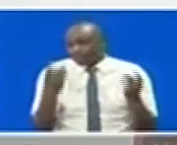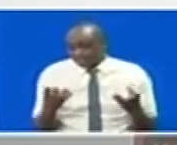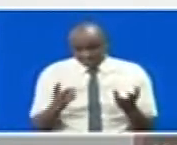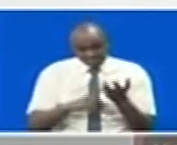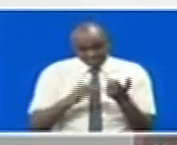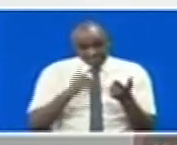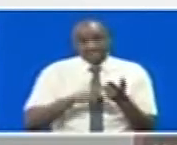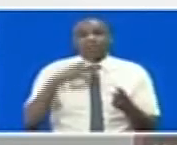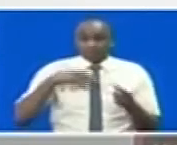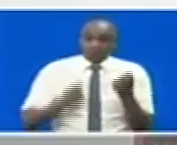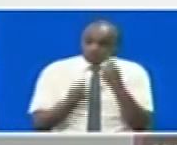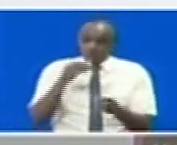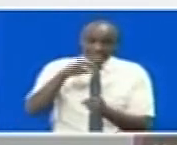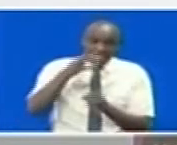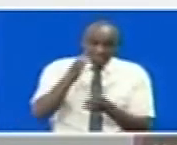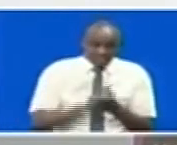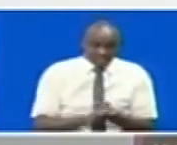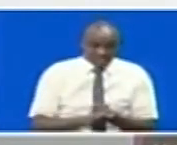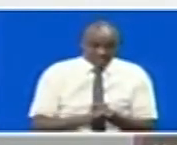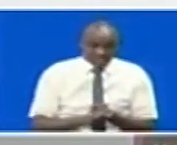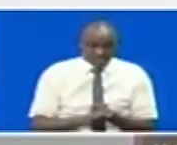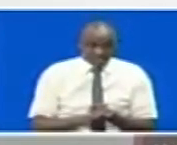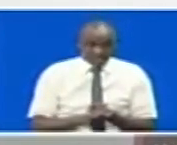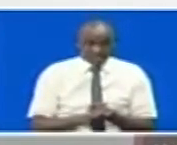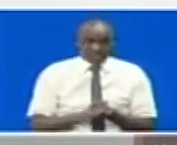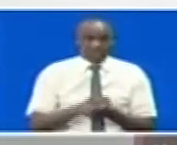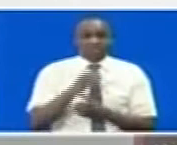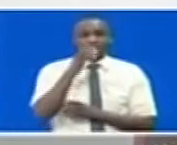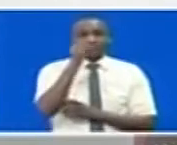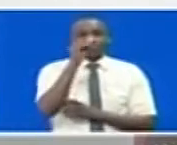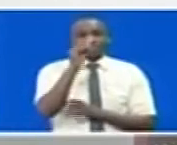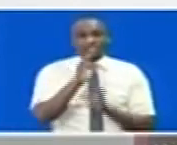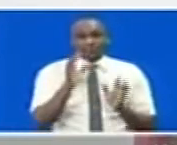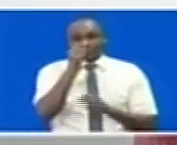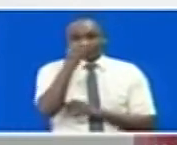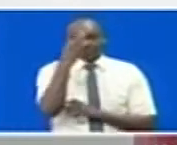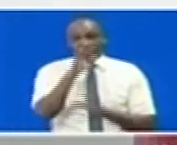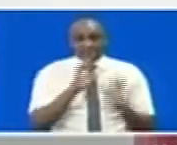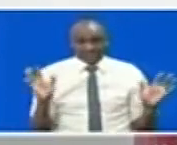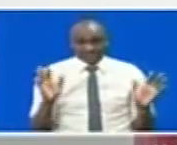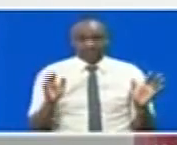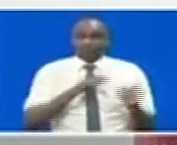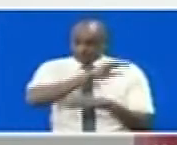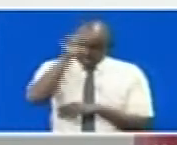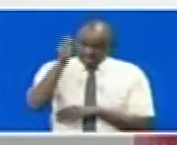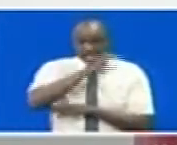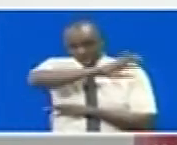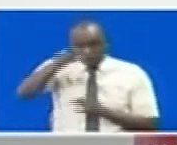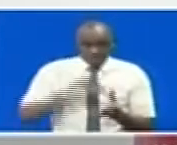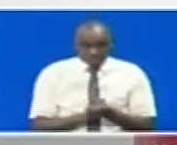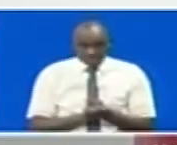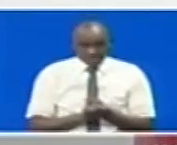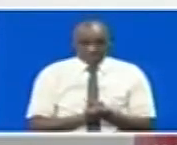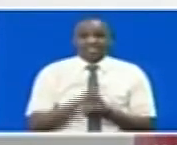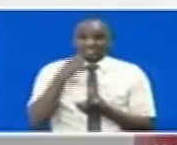the team makers, everybody, is just under 50 people. serve the whole country.